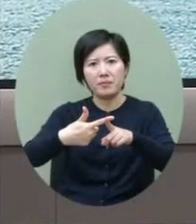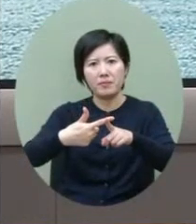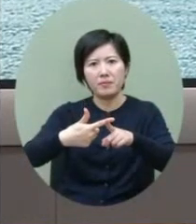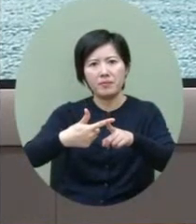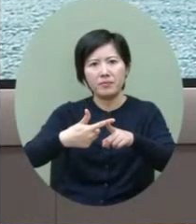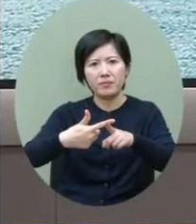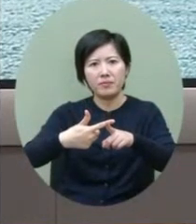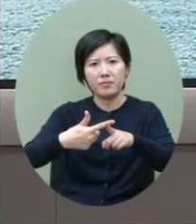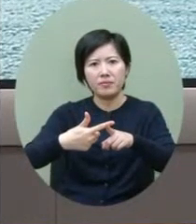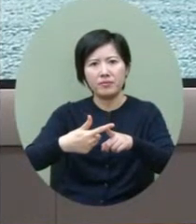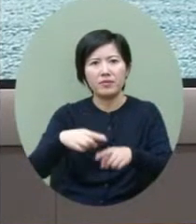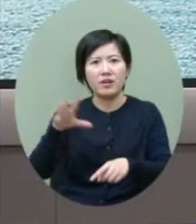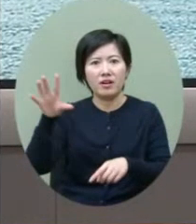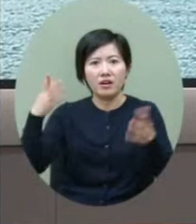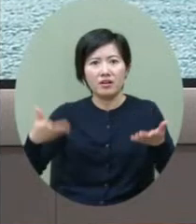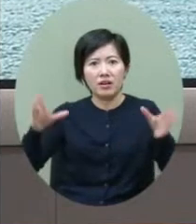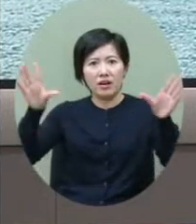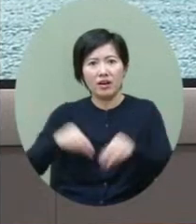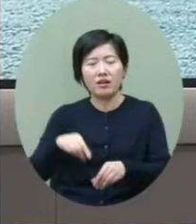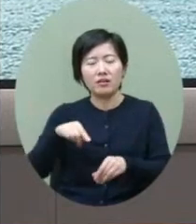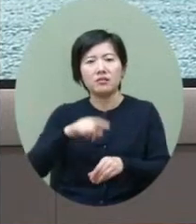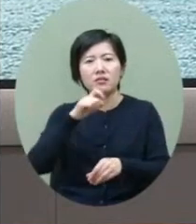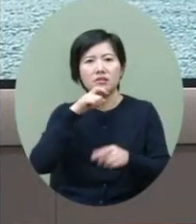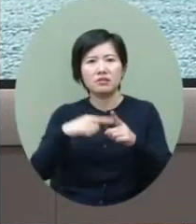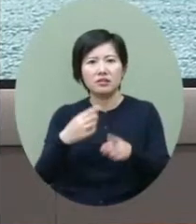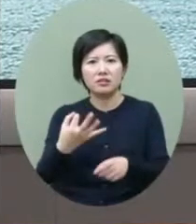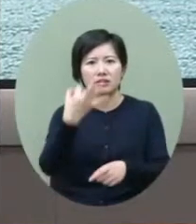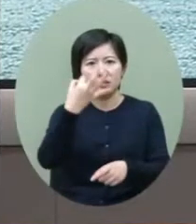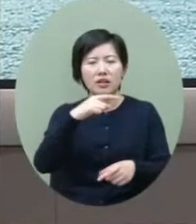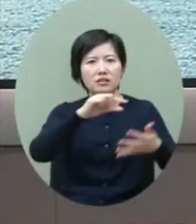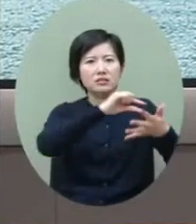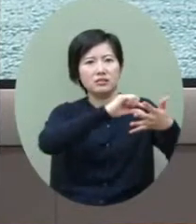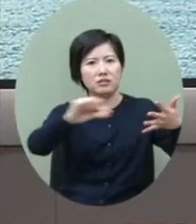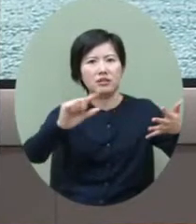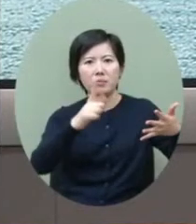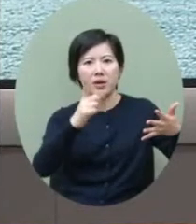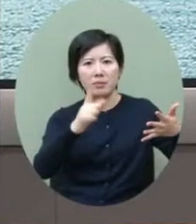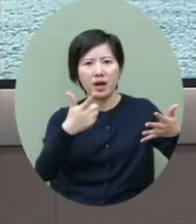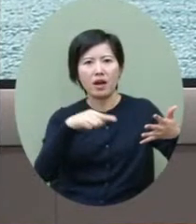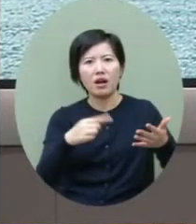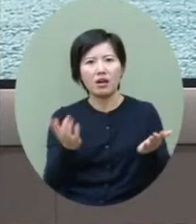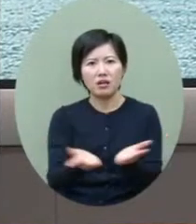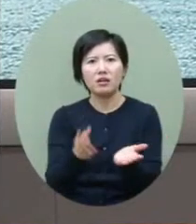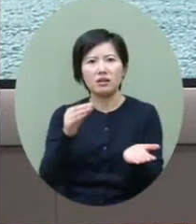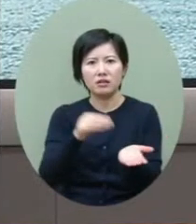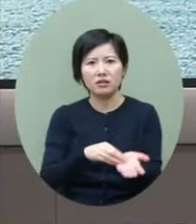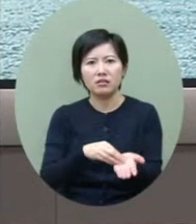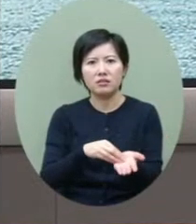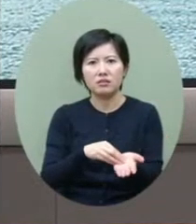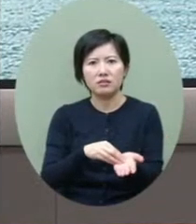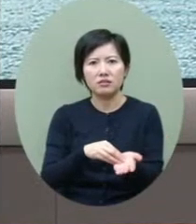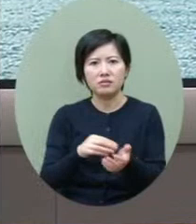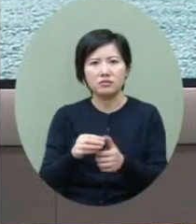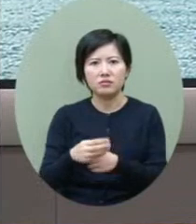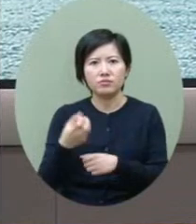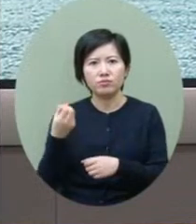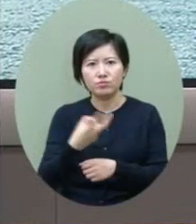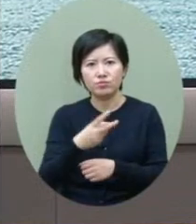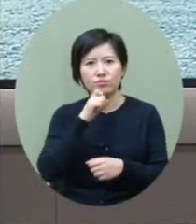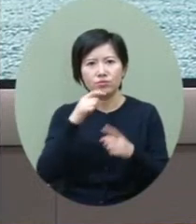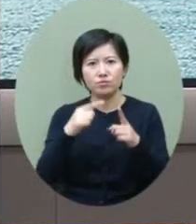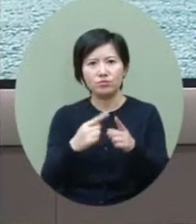on the 18th floor, together with today's case, there are 3 18th floor case units with